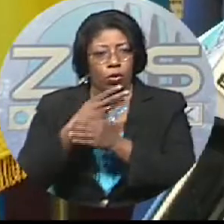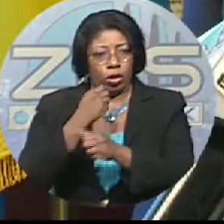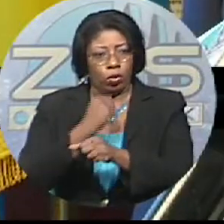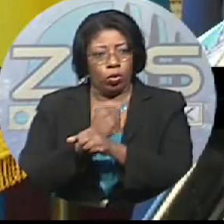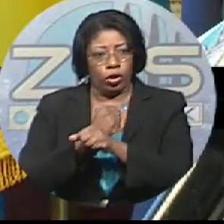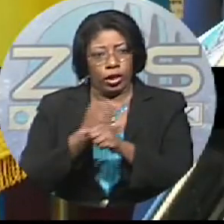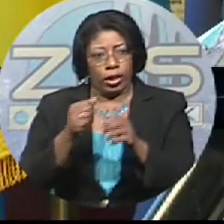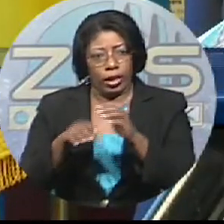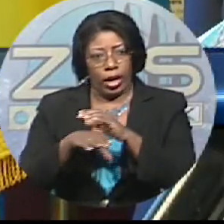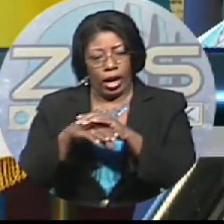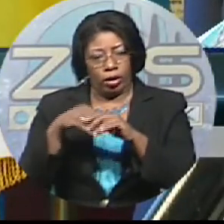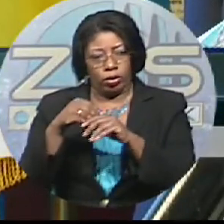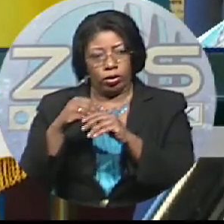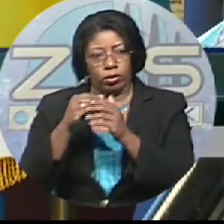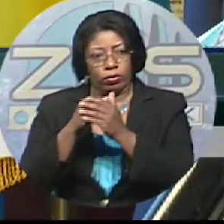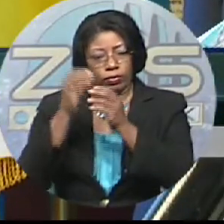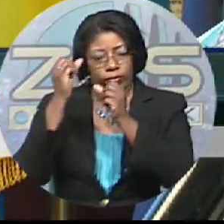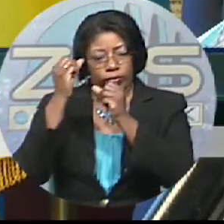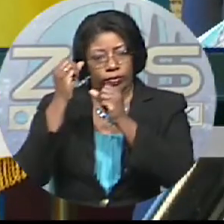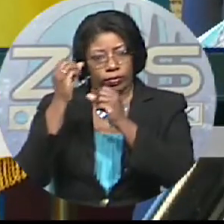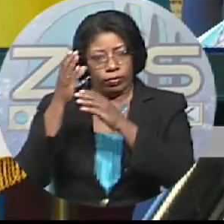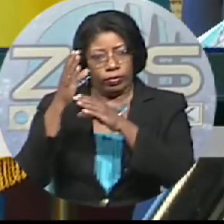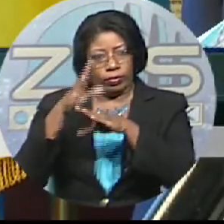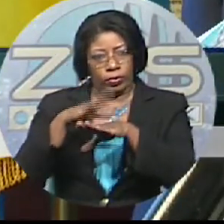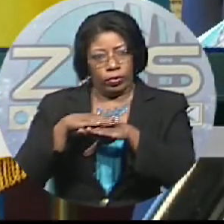out the details of how